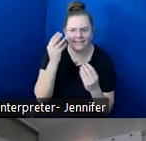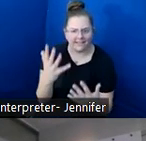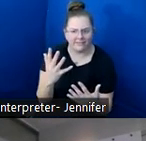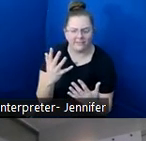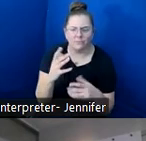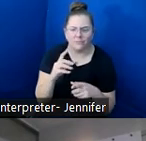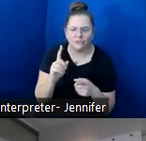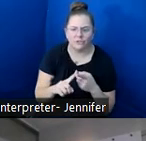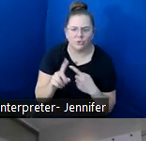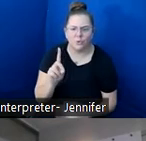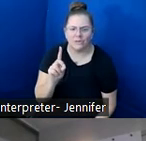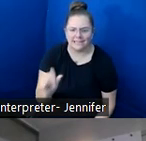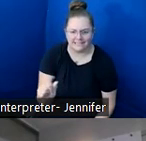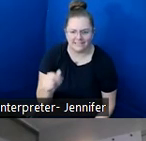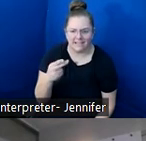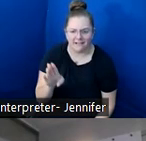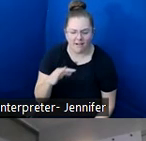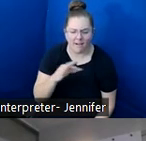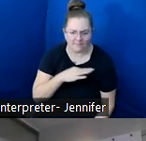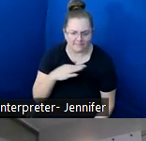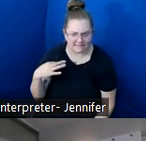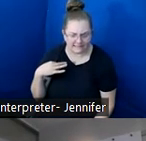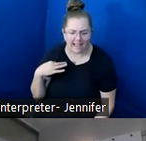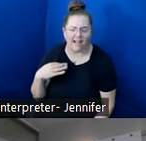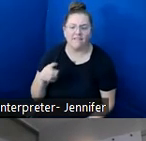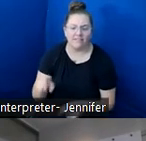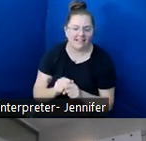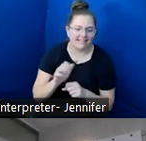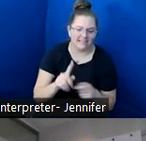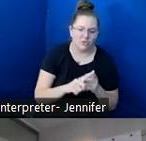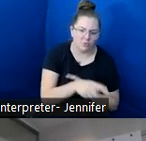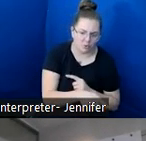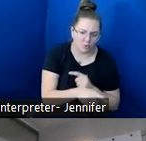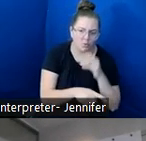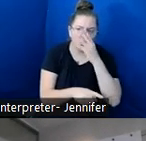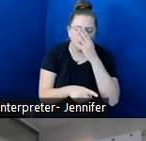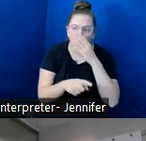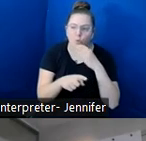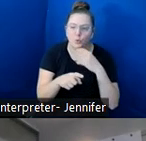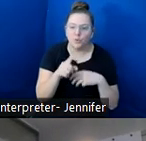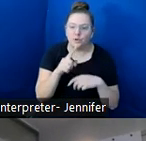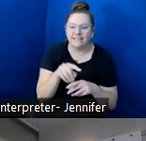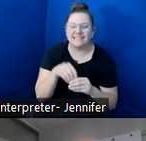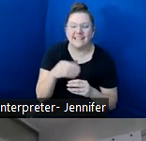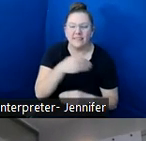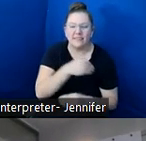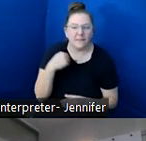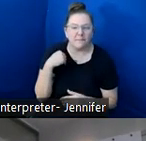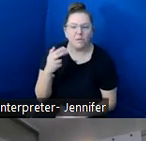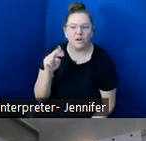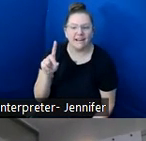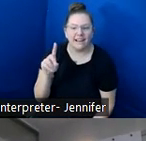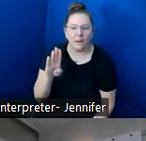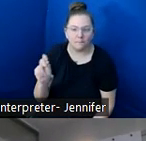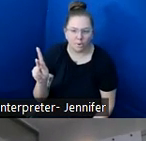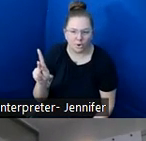the Disability Hub staff and they could get it to you because it is in the member handbook, but I want you to be able